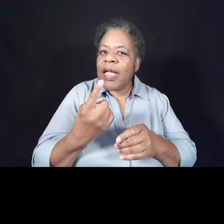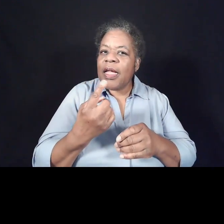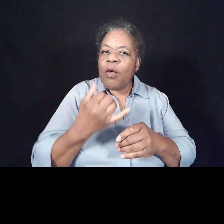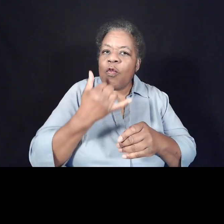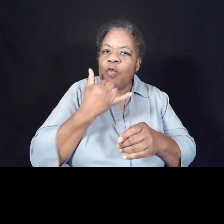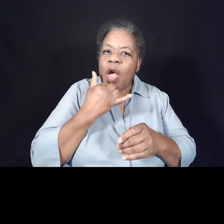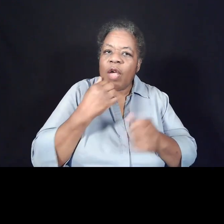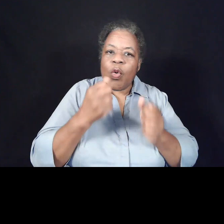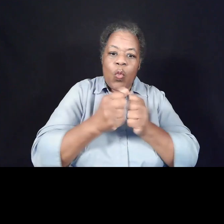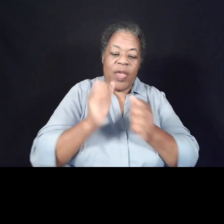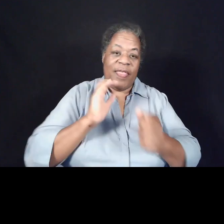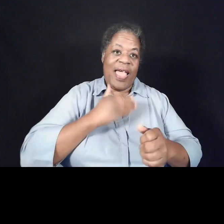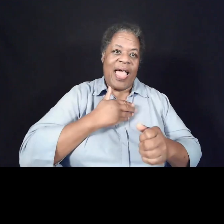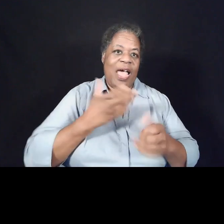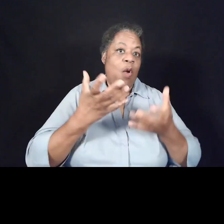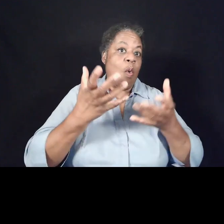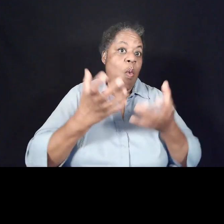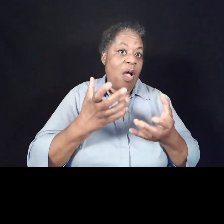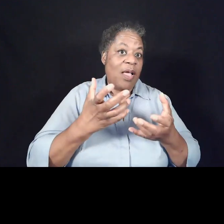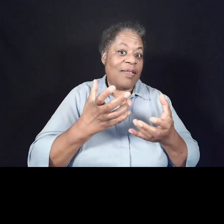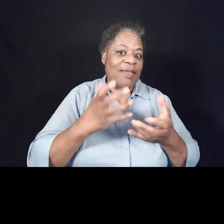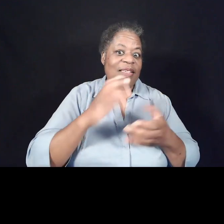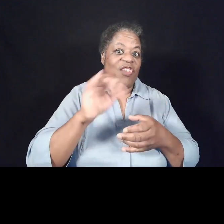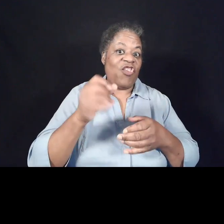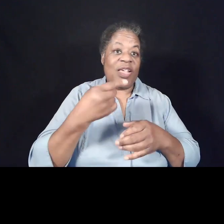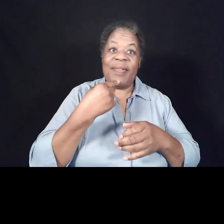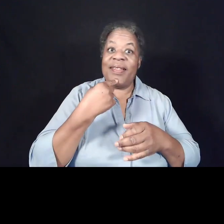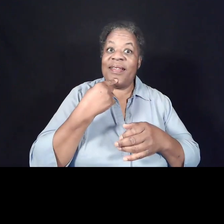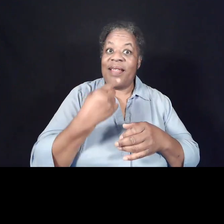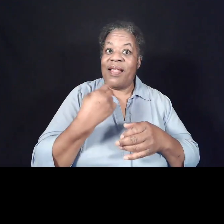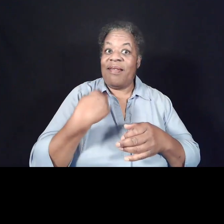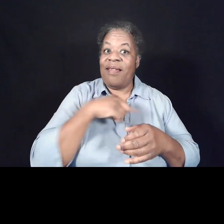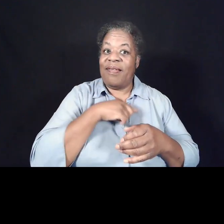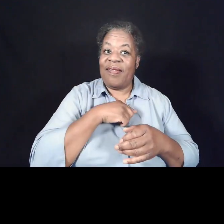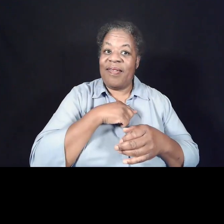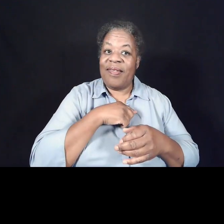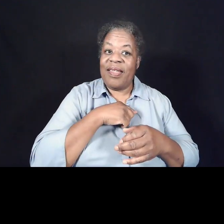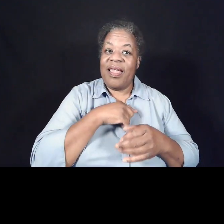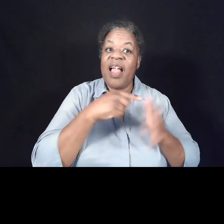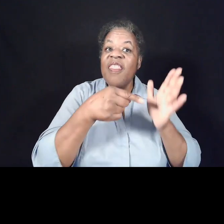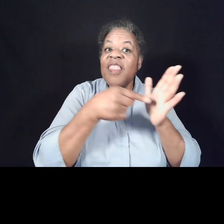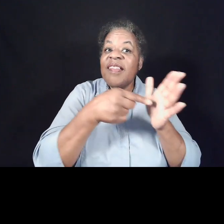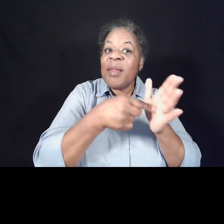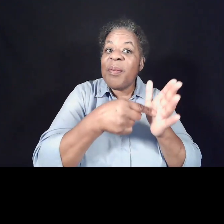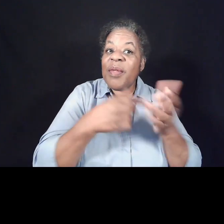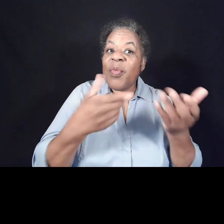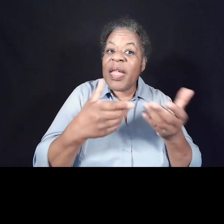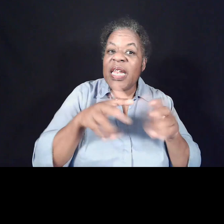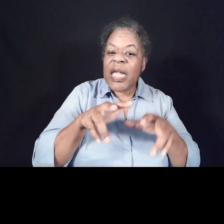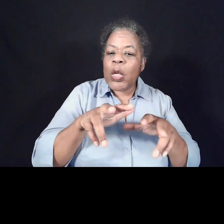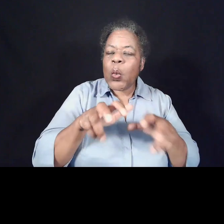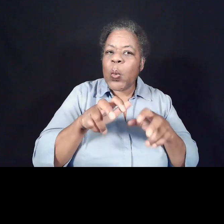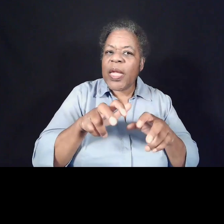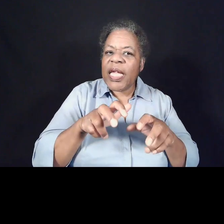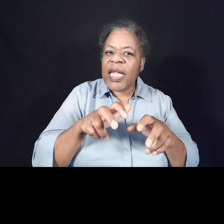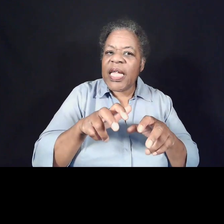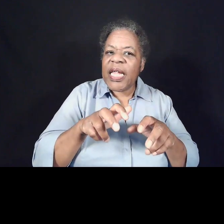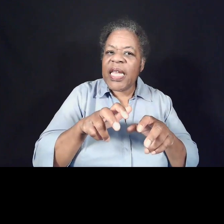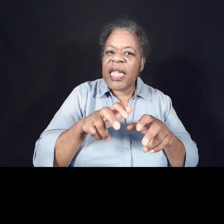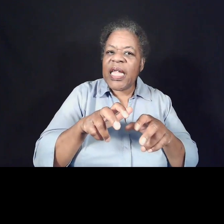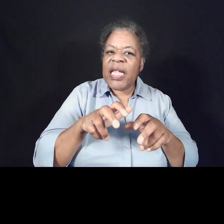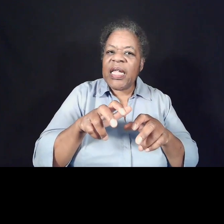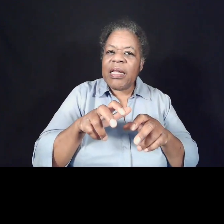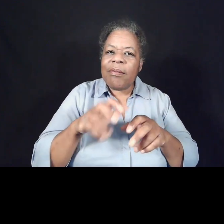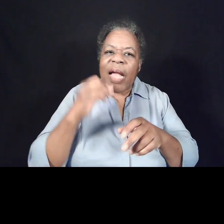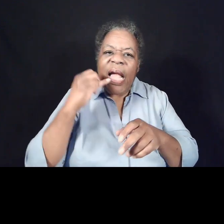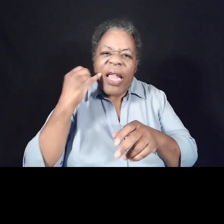our wants, James is telling us. And the symptoms are greed, envy,